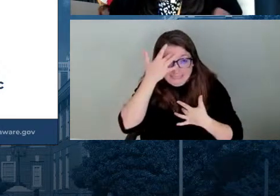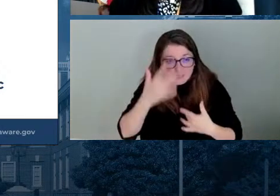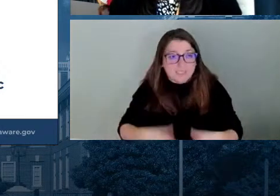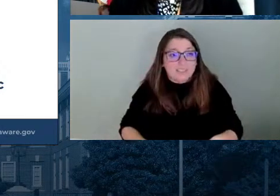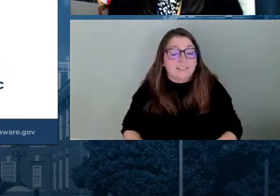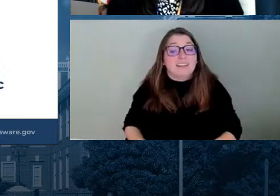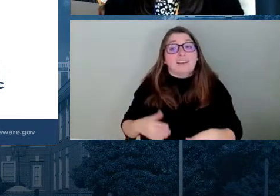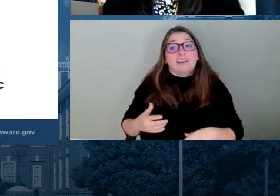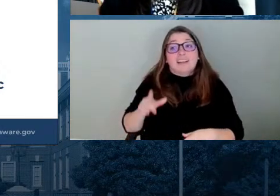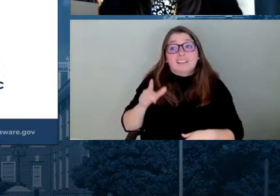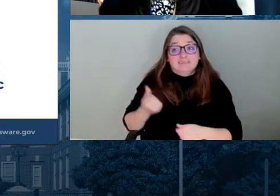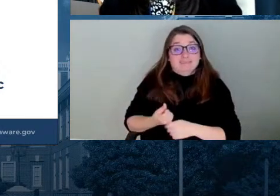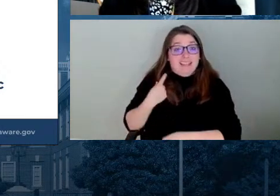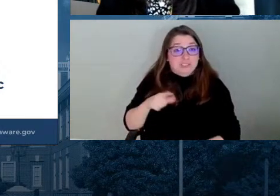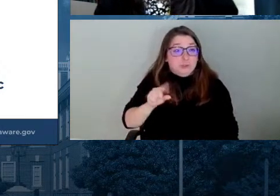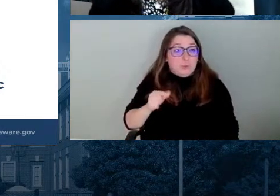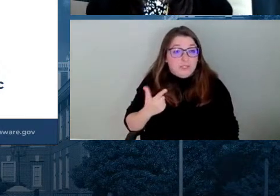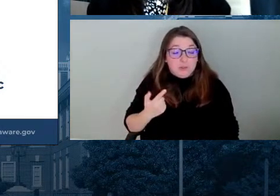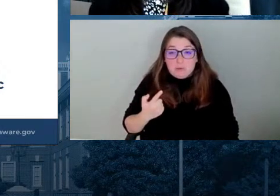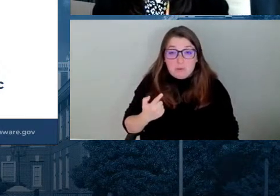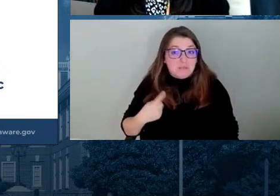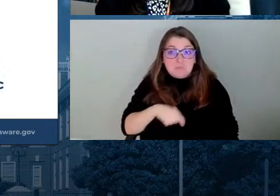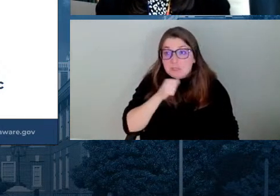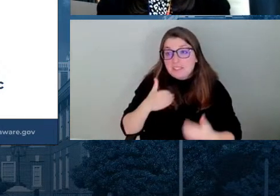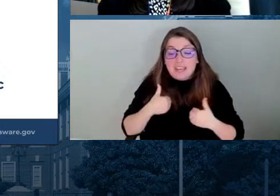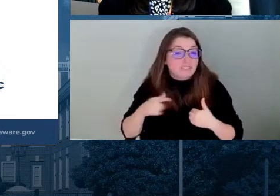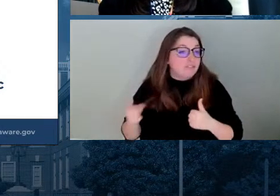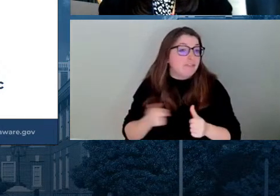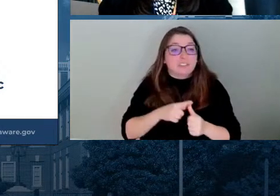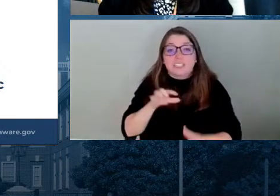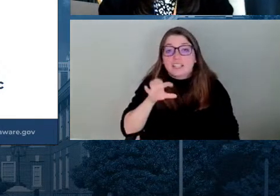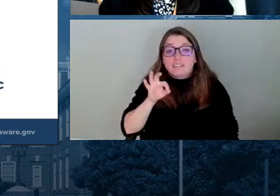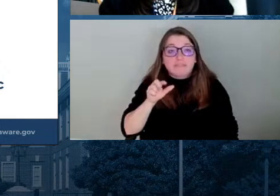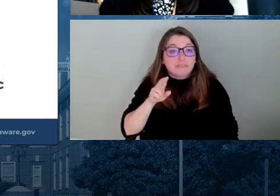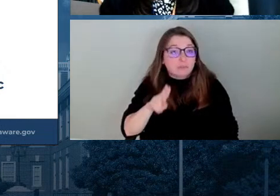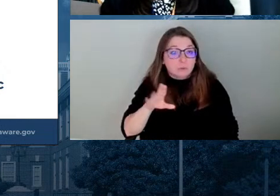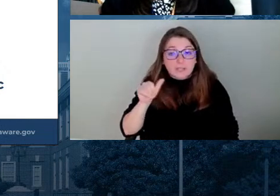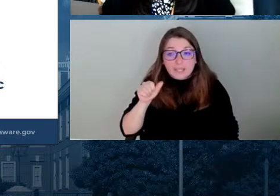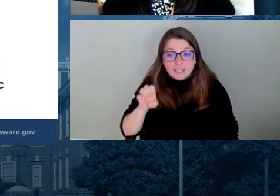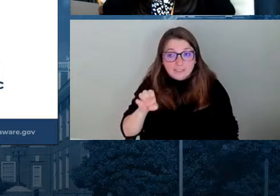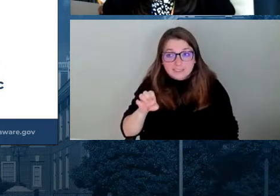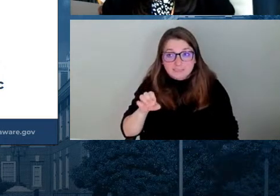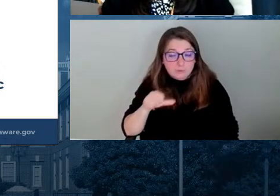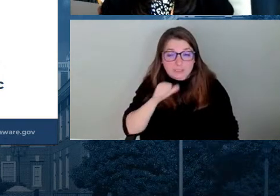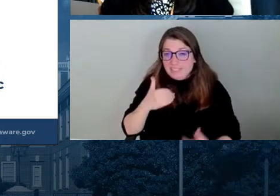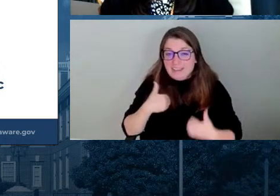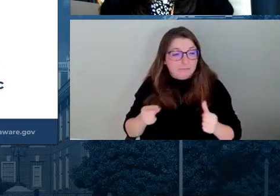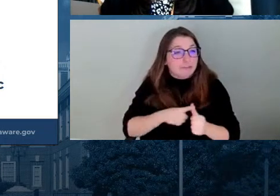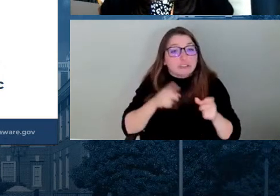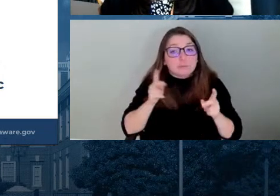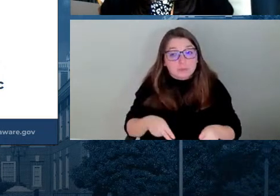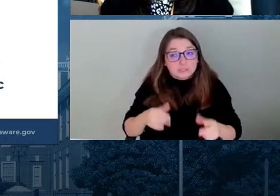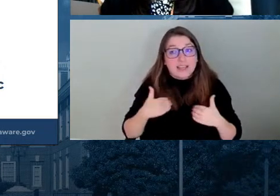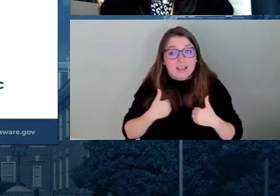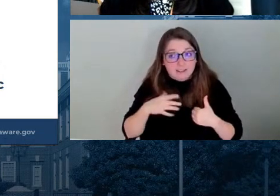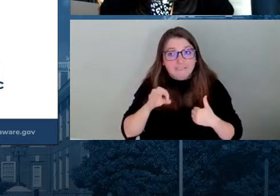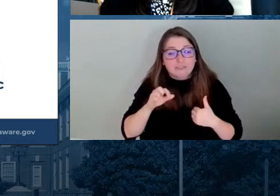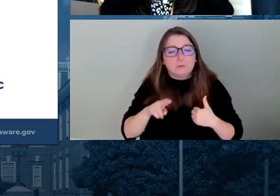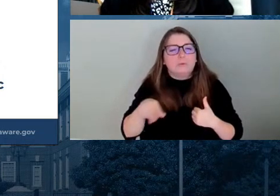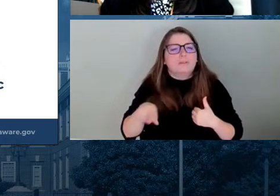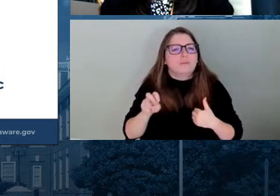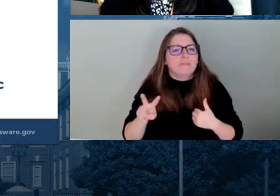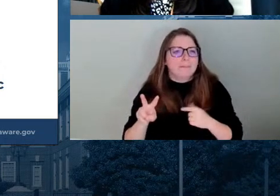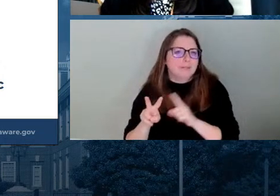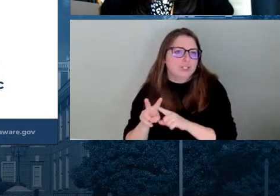year, we didn't even have our first flu case until November. So the fact that we have 772 cases